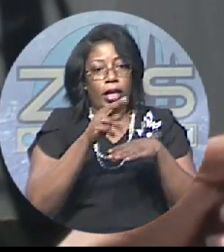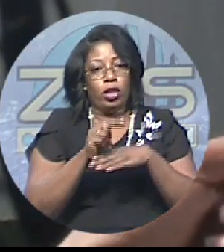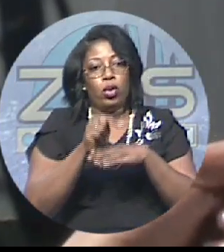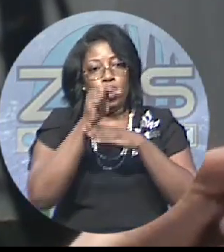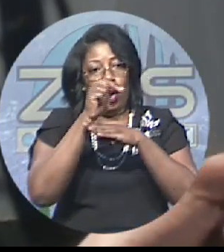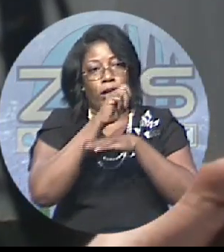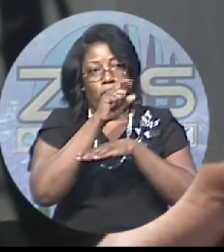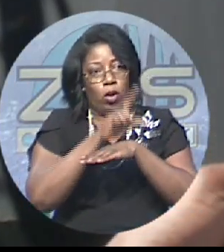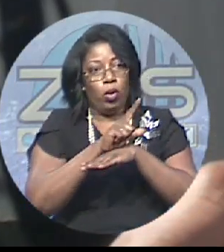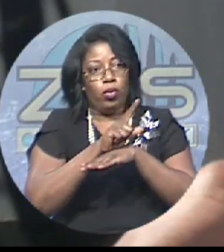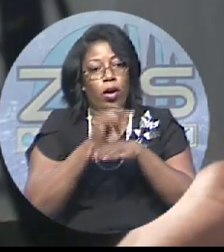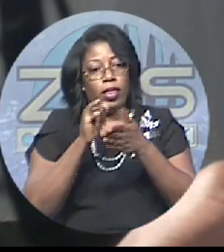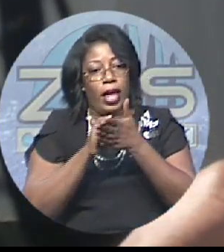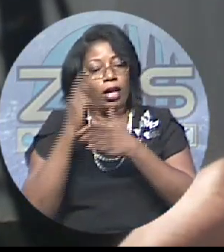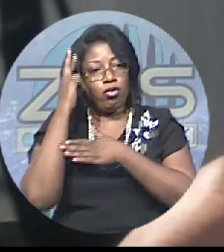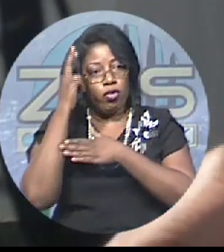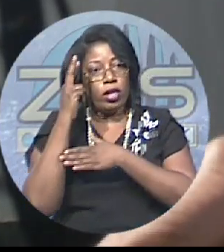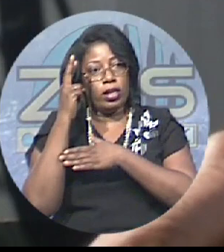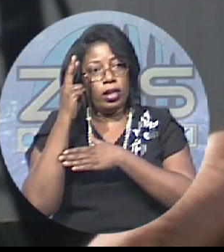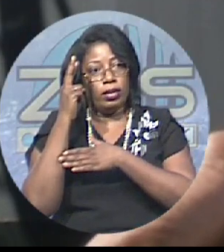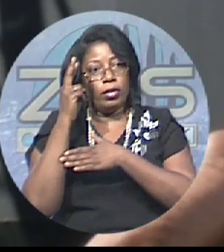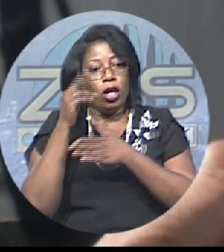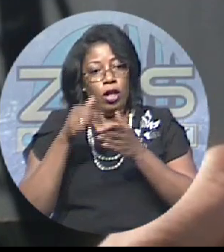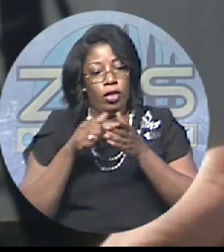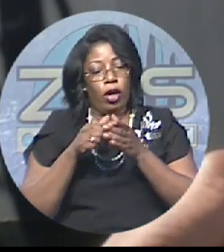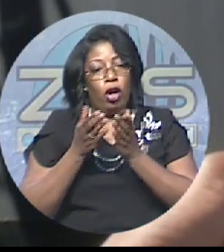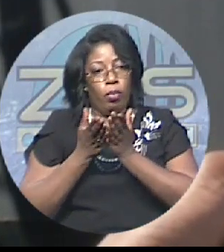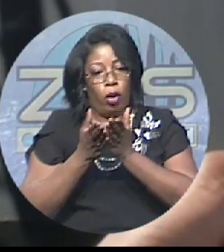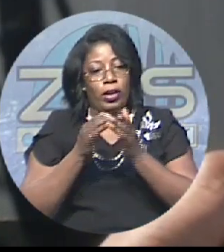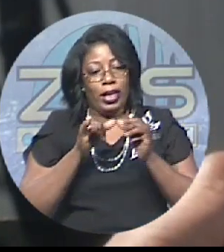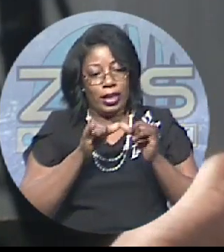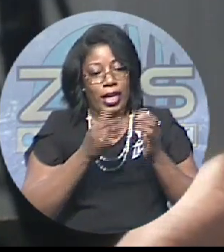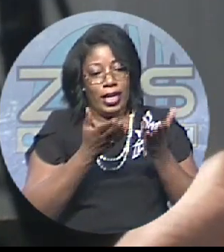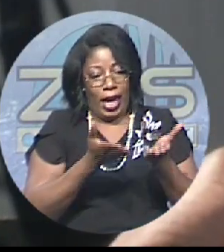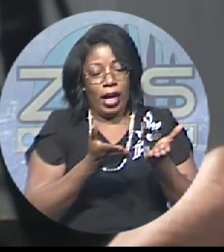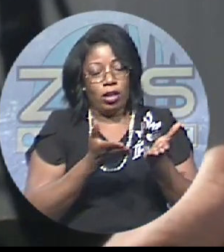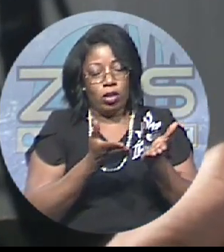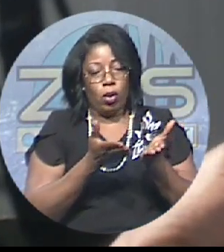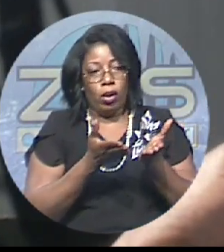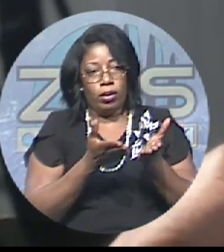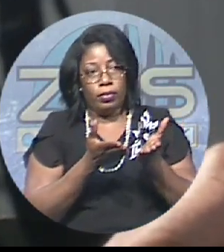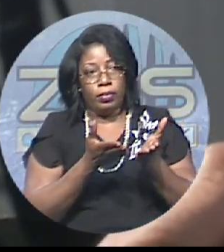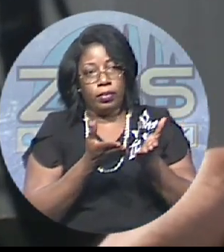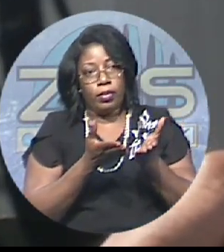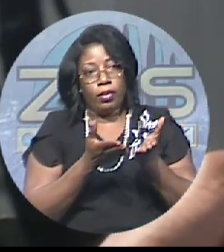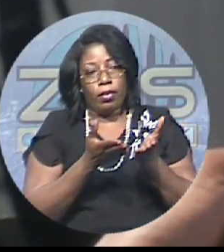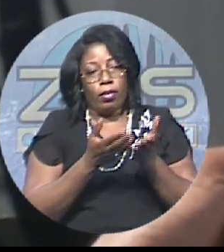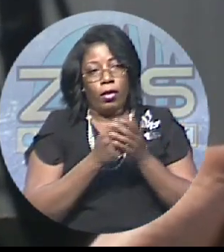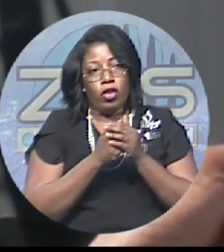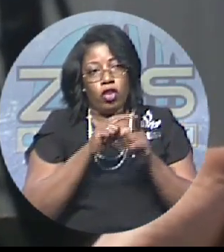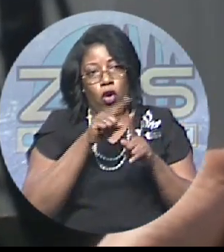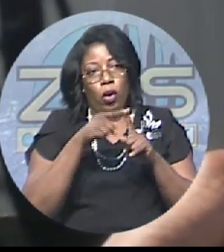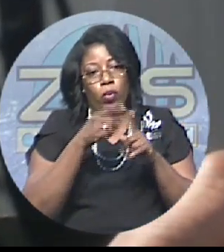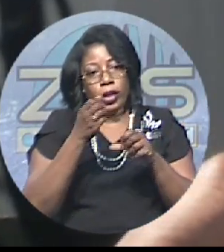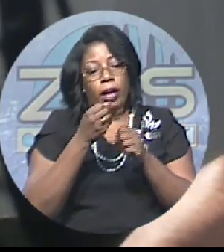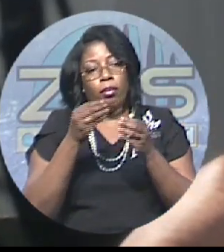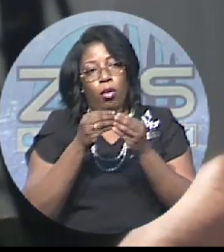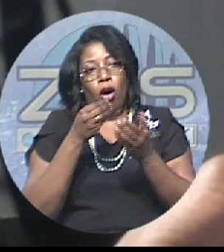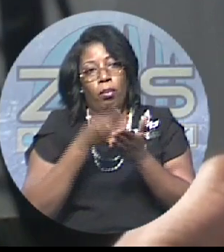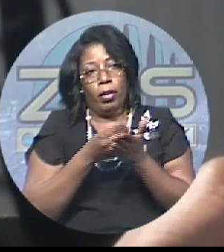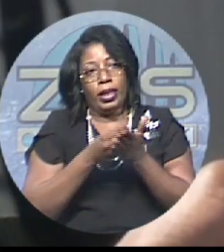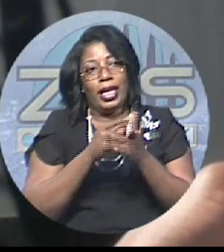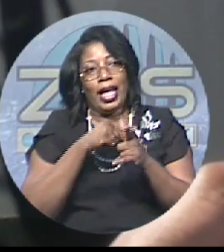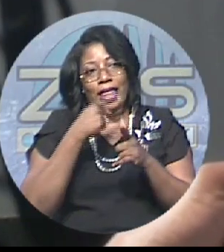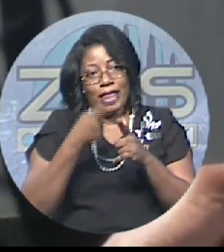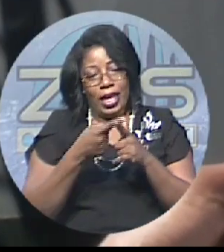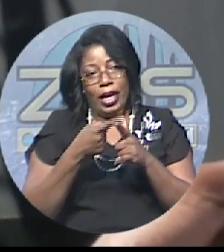So for that reason, it is basically the boats that are in Nassau. And I think when we are able to raise some more funds,